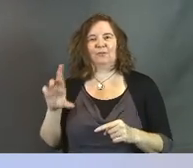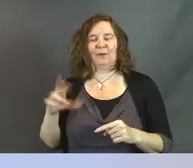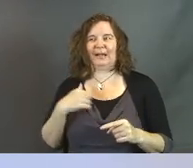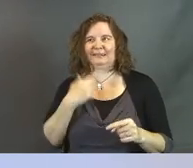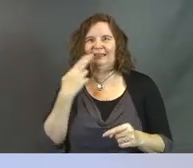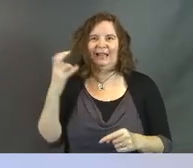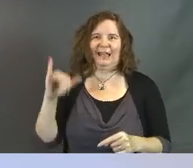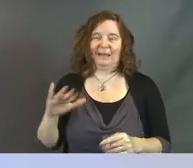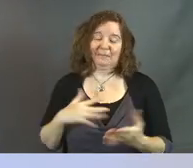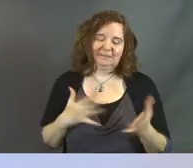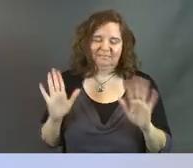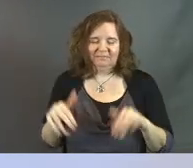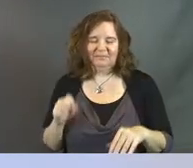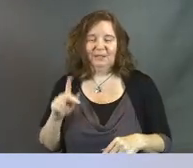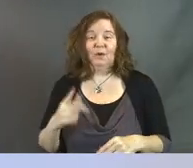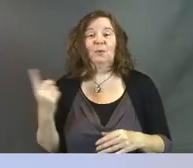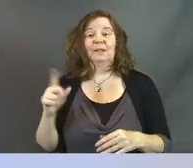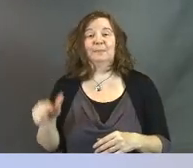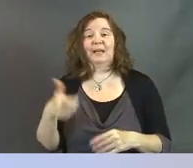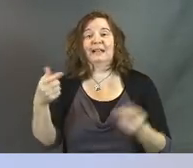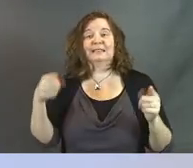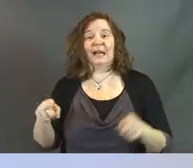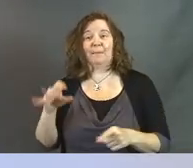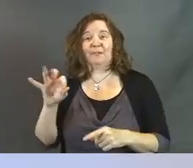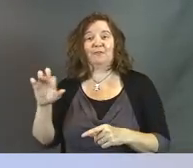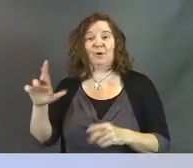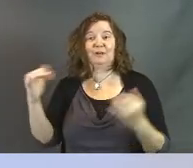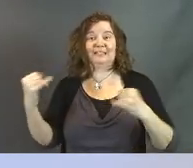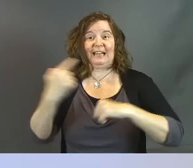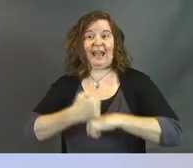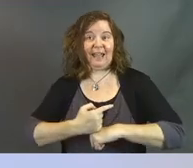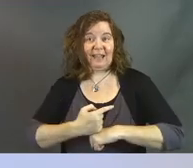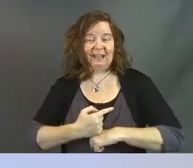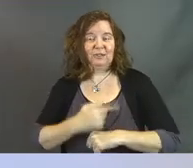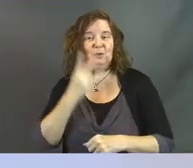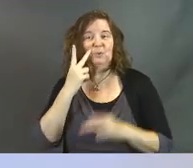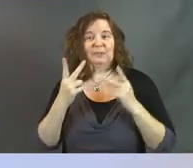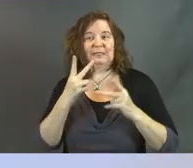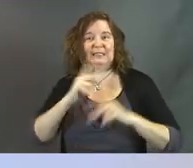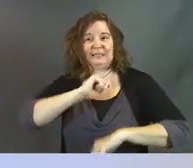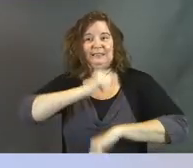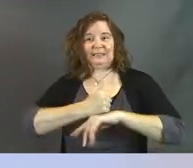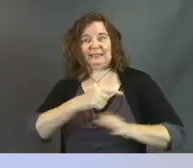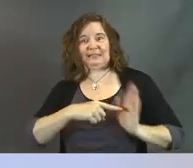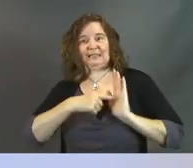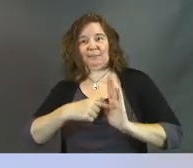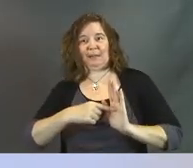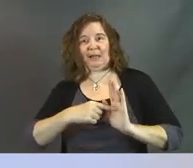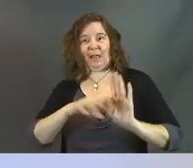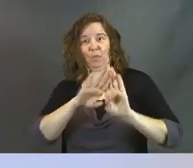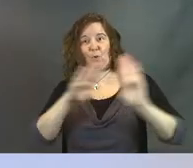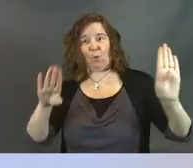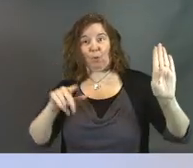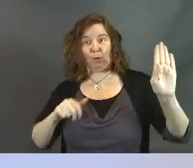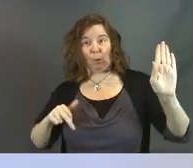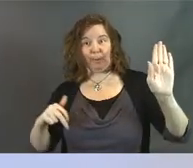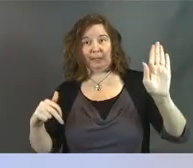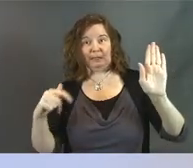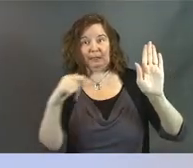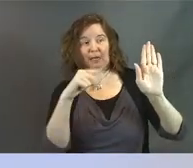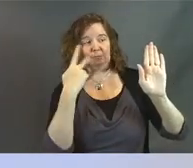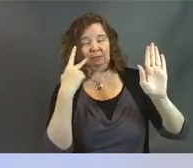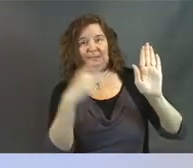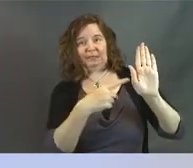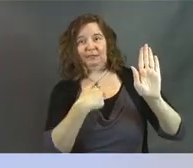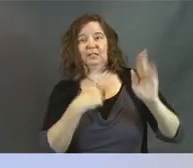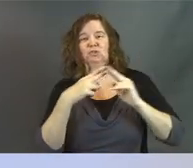saying hey, but it's okay. We have something else happening in the foyer today. You're going to see this whole display at the top of the wall, at the top of the stairs. It is